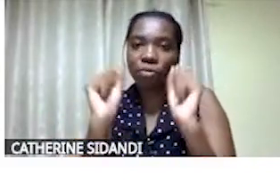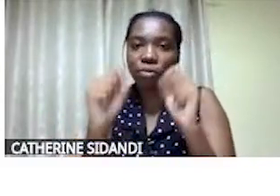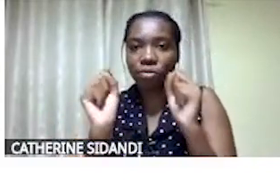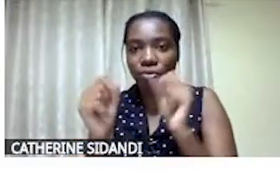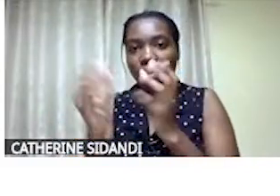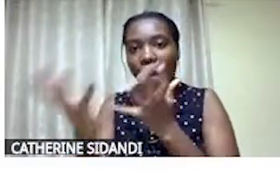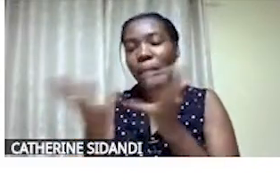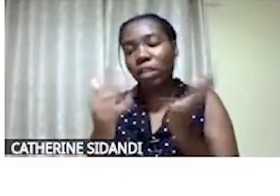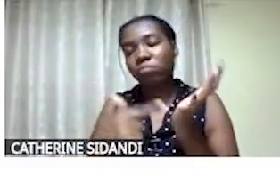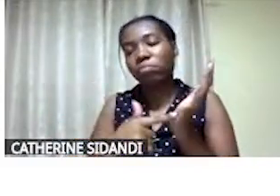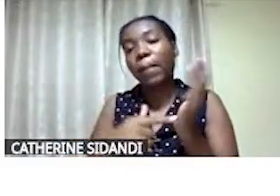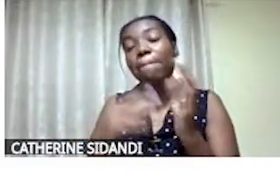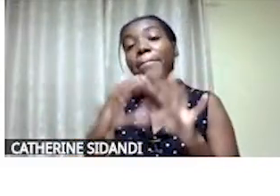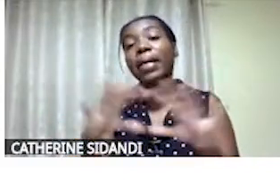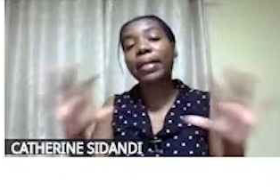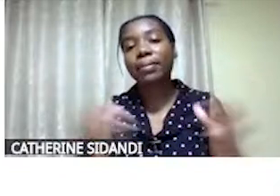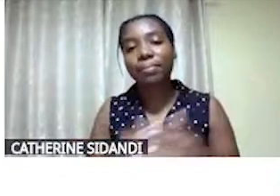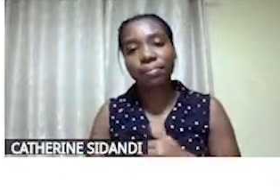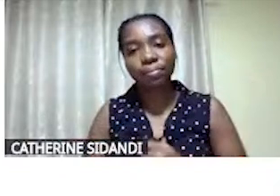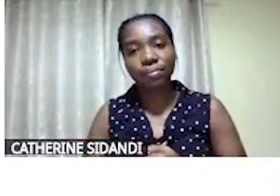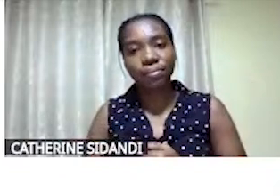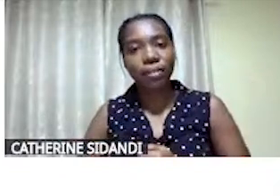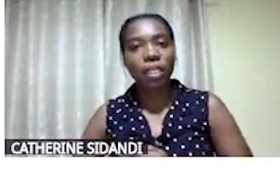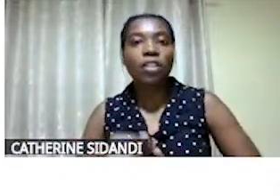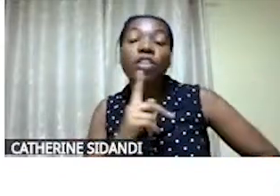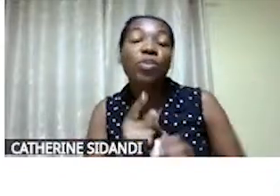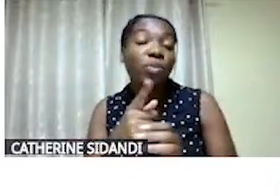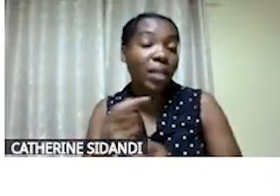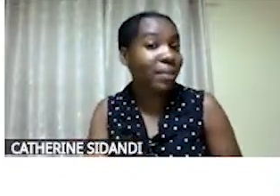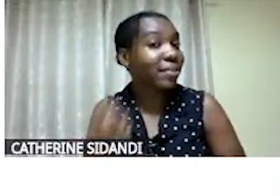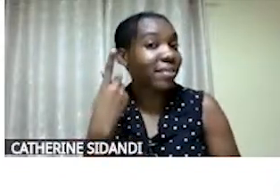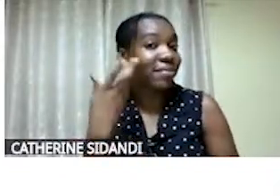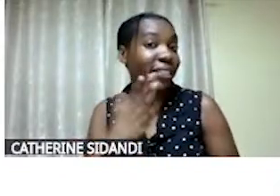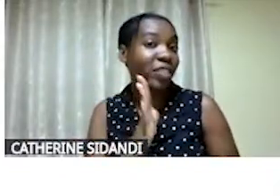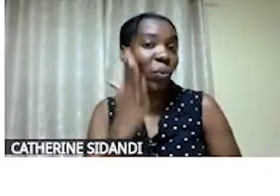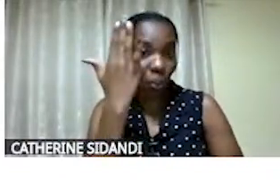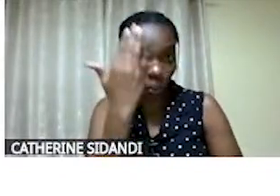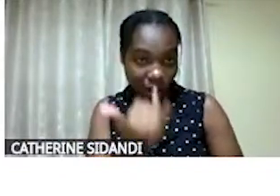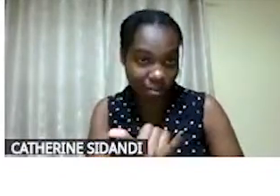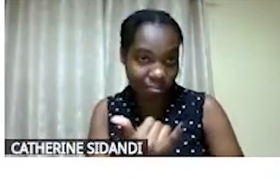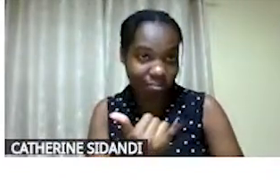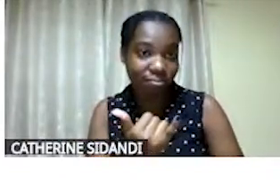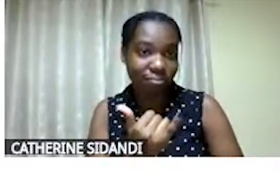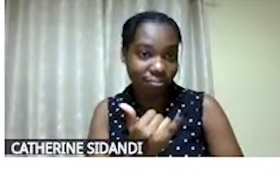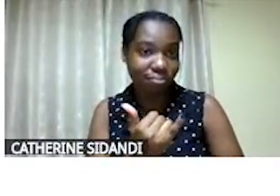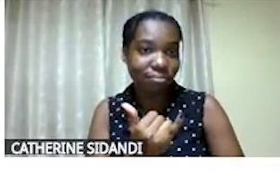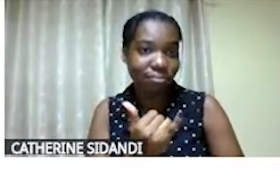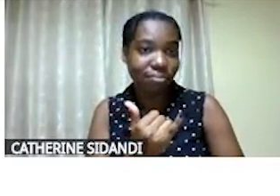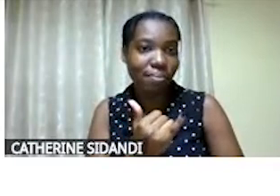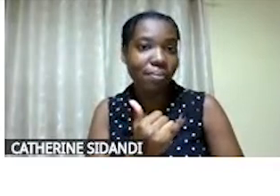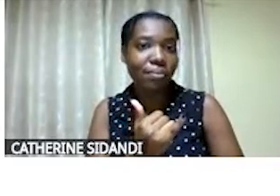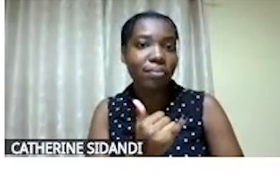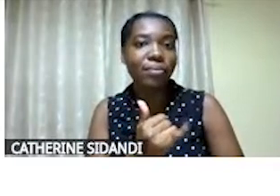market. So with your understanding of why, then you're